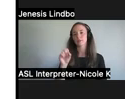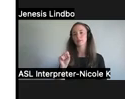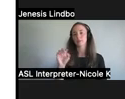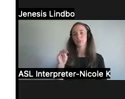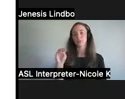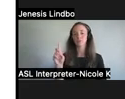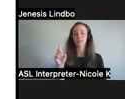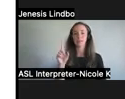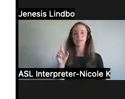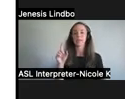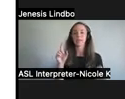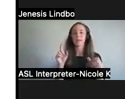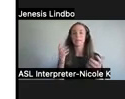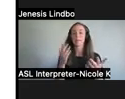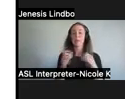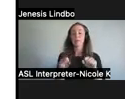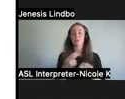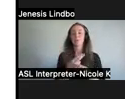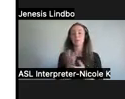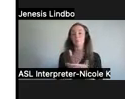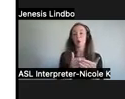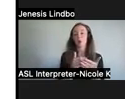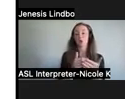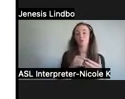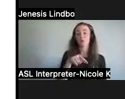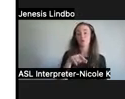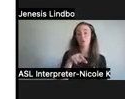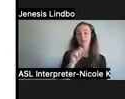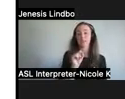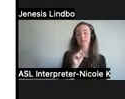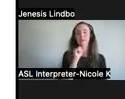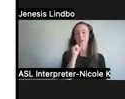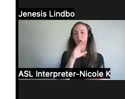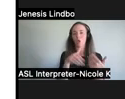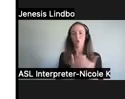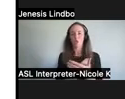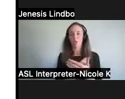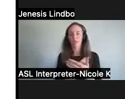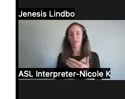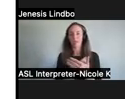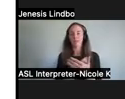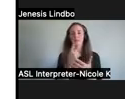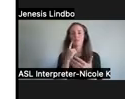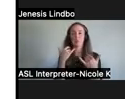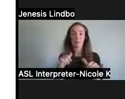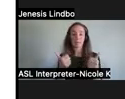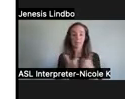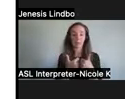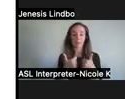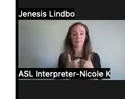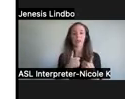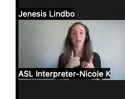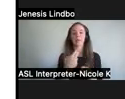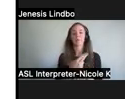but might not be able to access all the sip and puffs on the device to access all the controls they need in order to play games, is I use